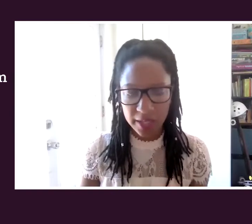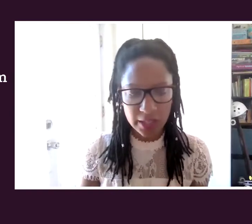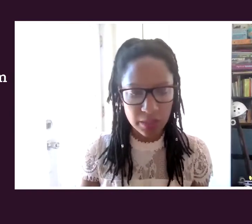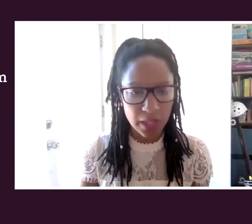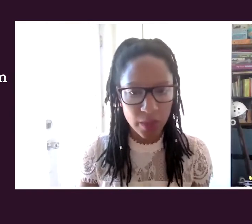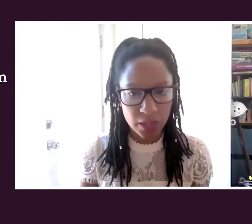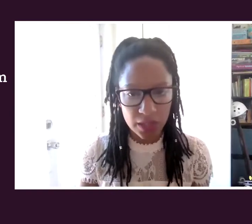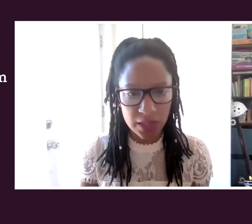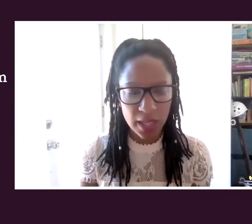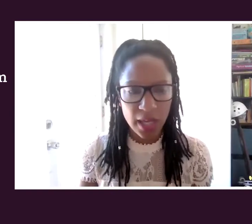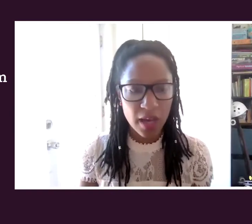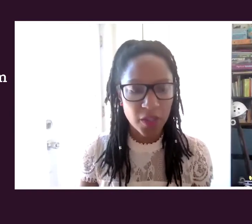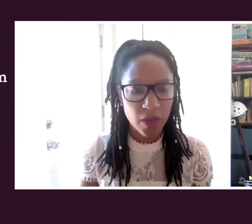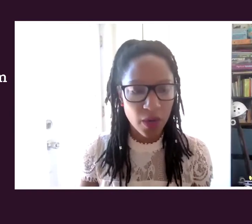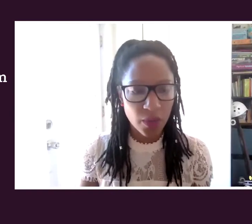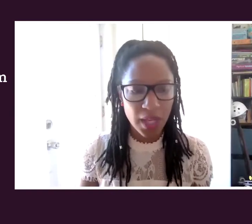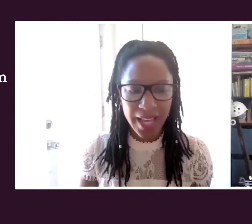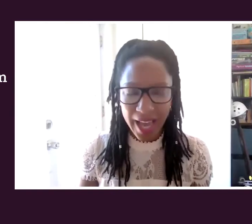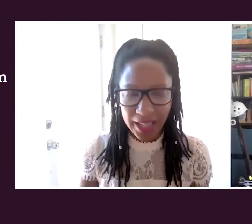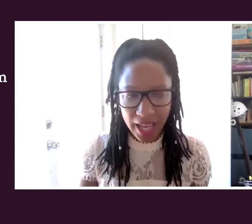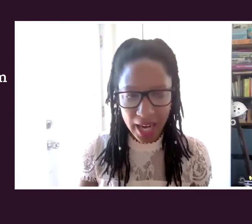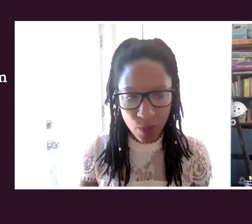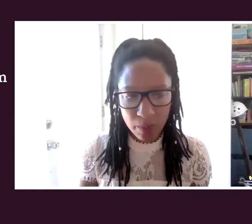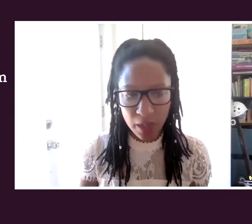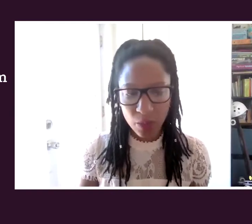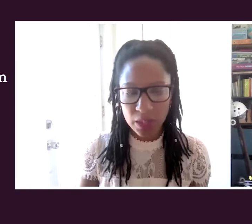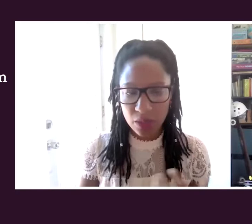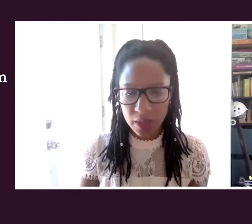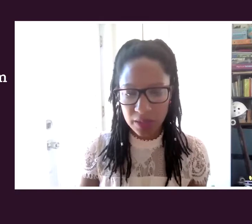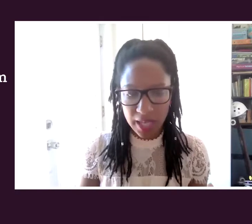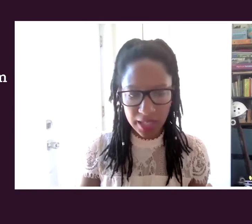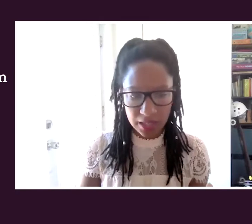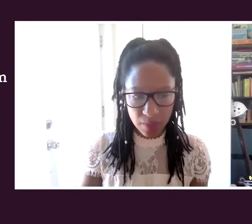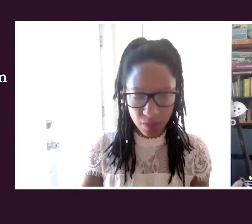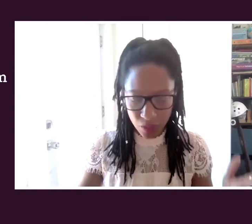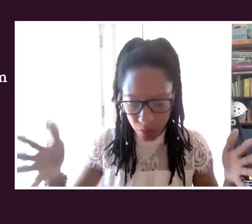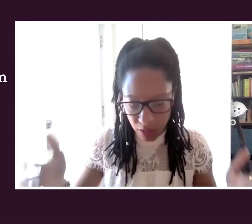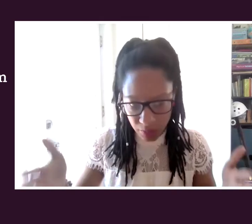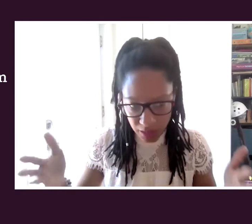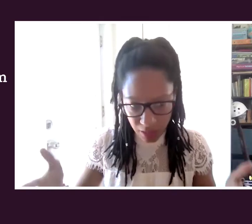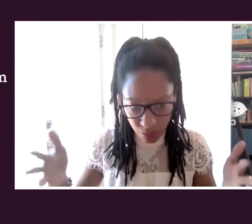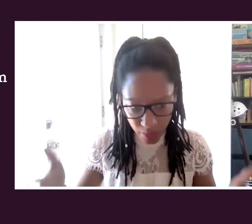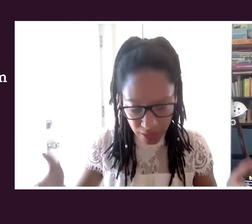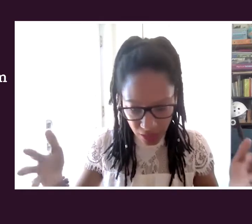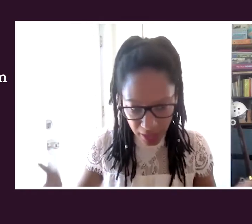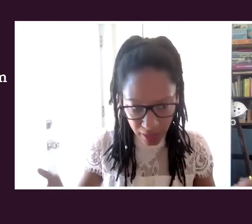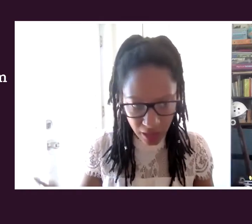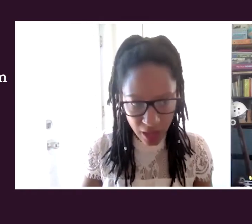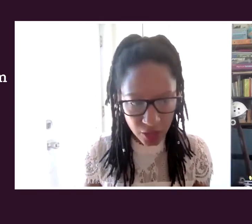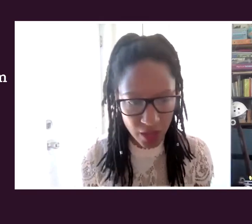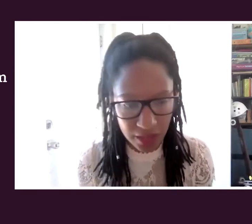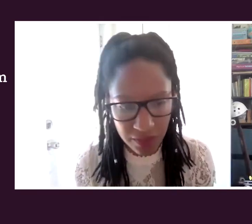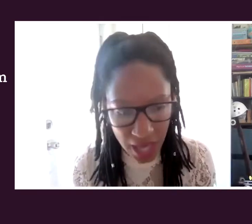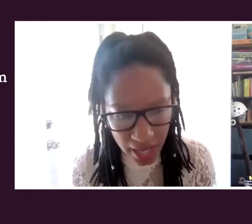have just as many questions of your own. At that hour mark, we do understand that some of you are working within Western